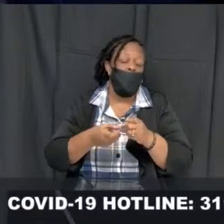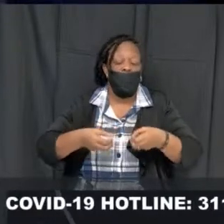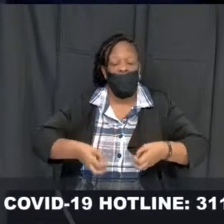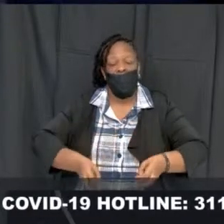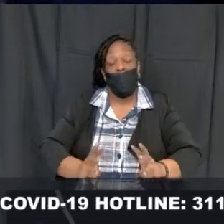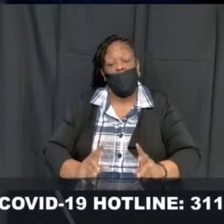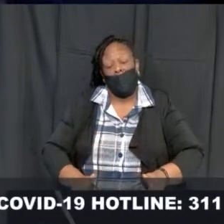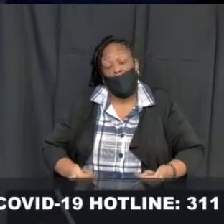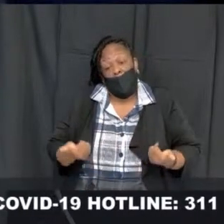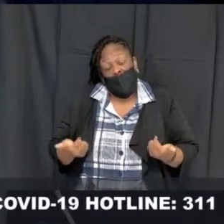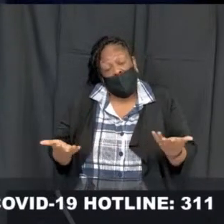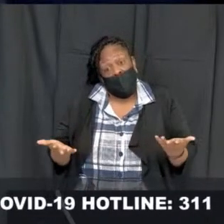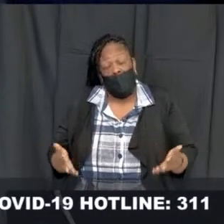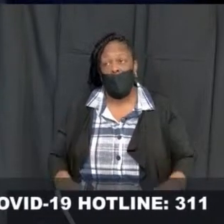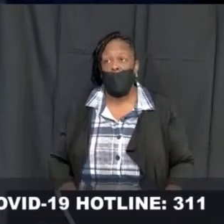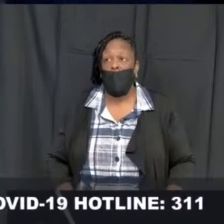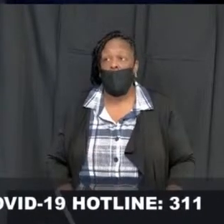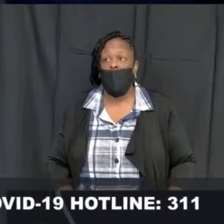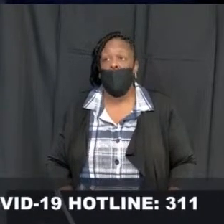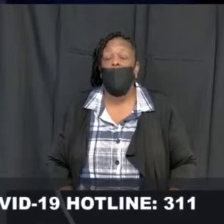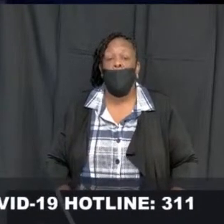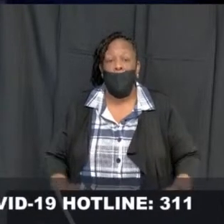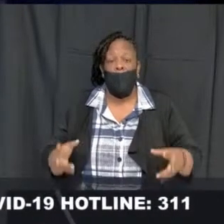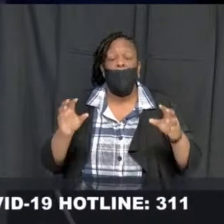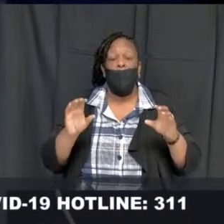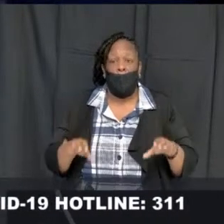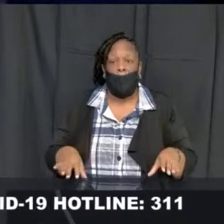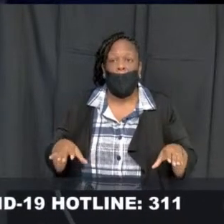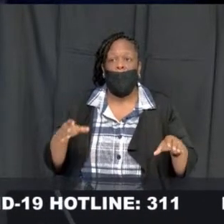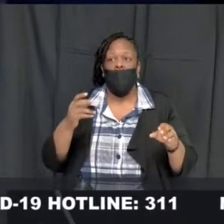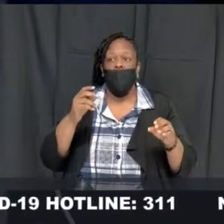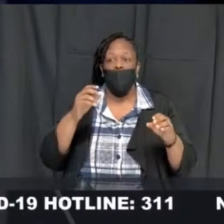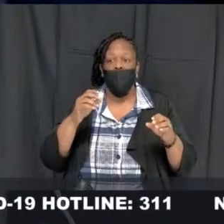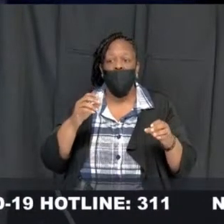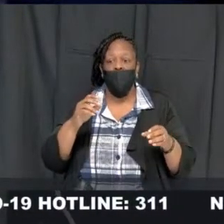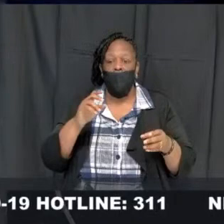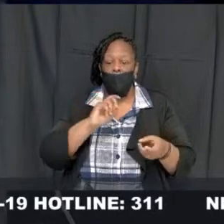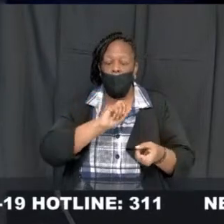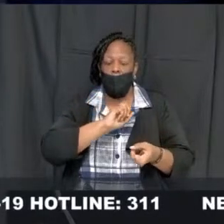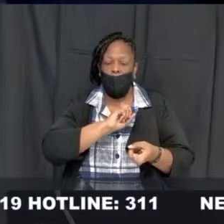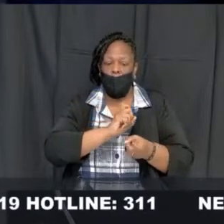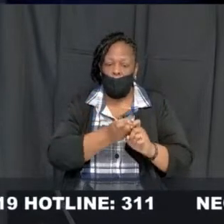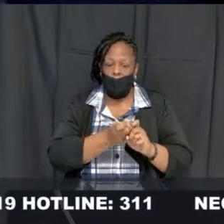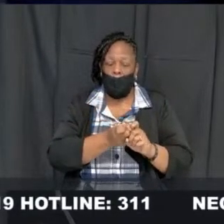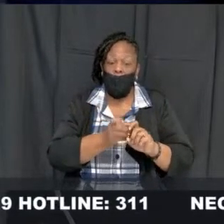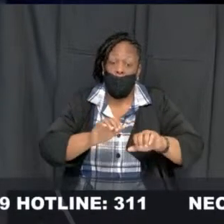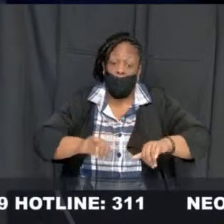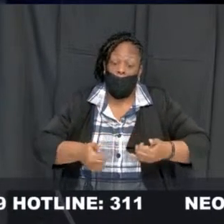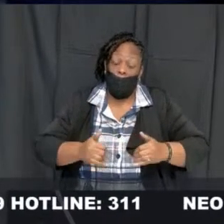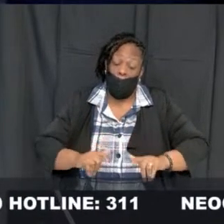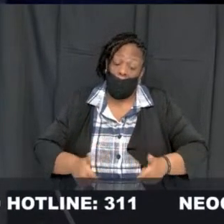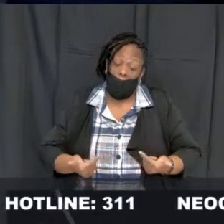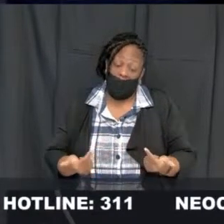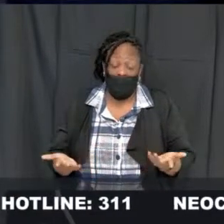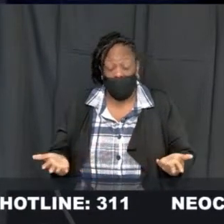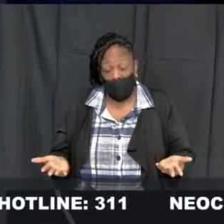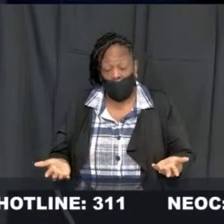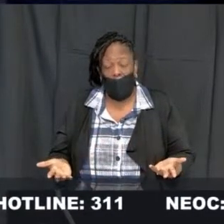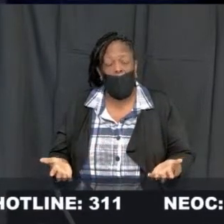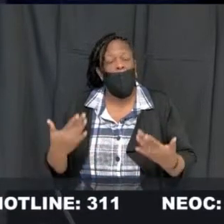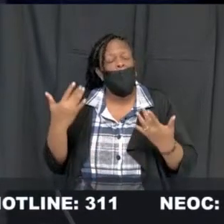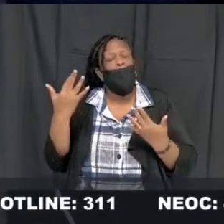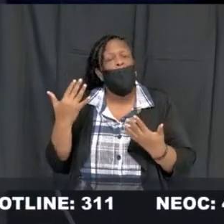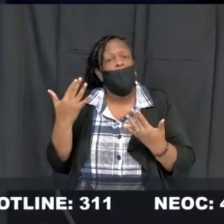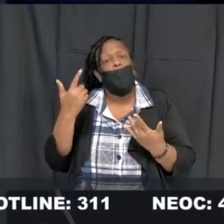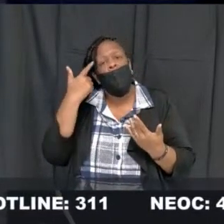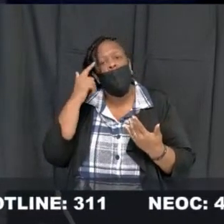it has impacted or affected their livelihoods. And so we look forward to the day when things can go back to